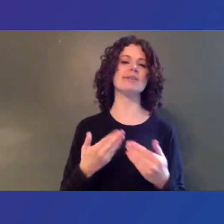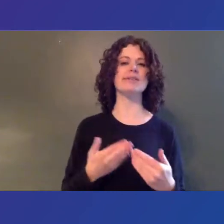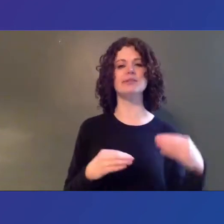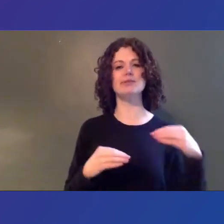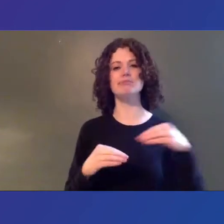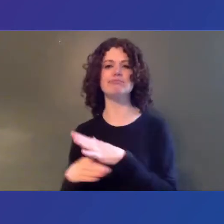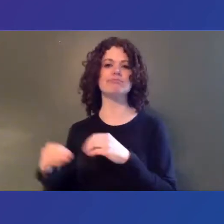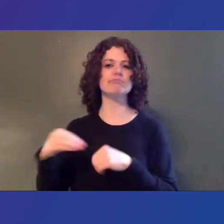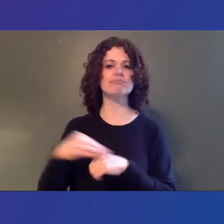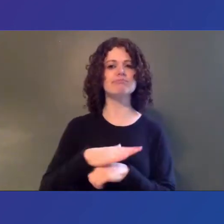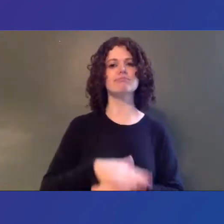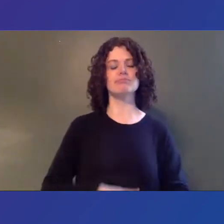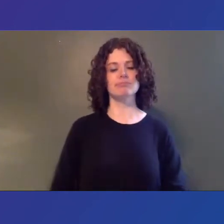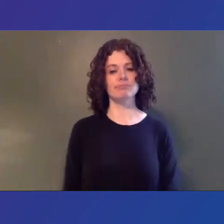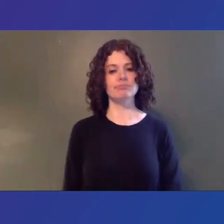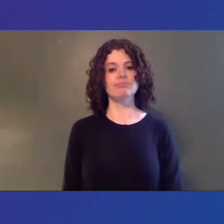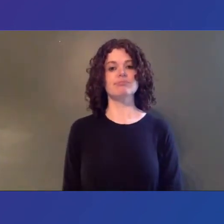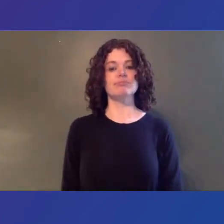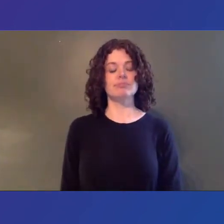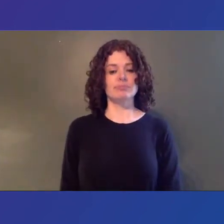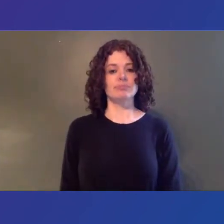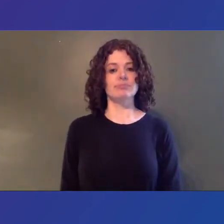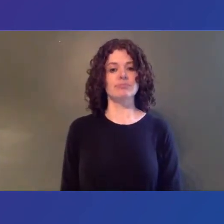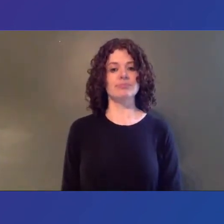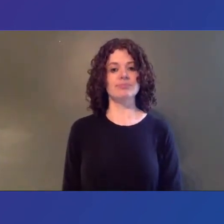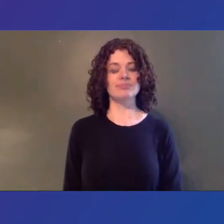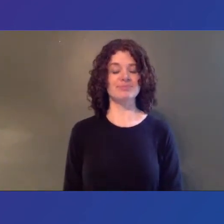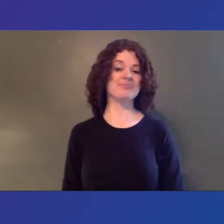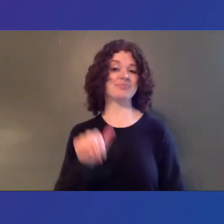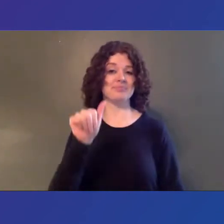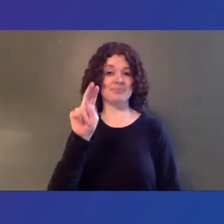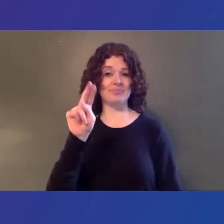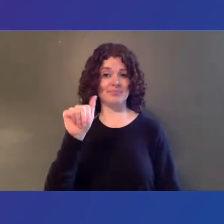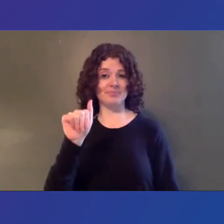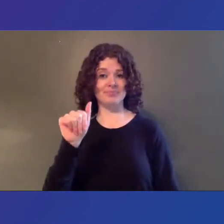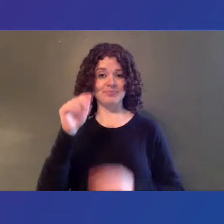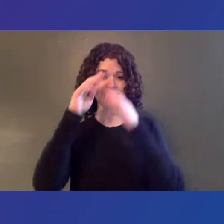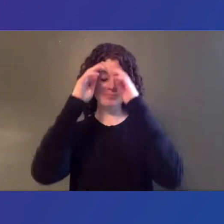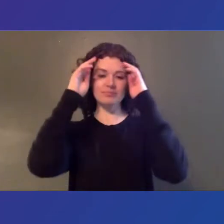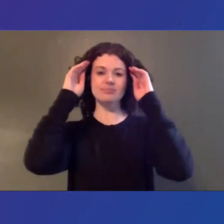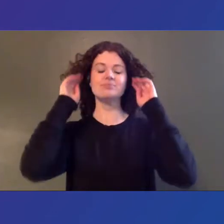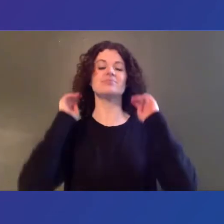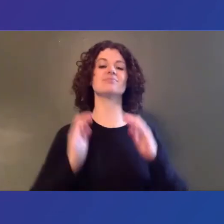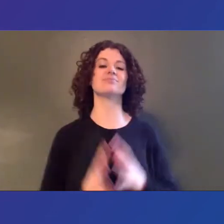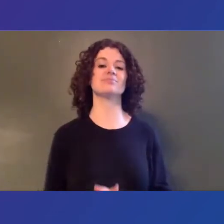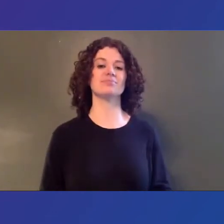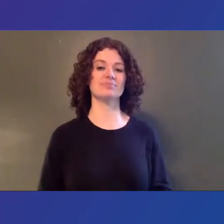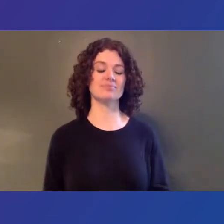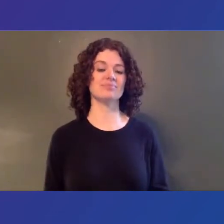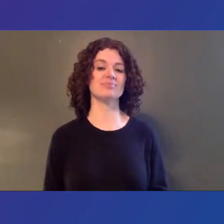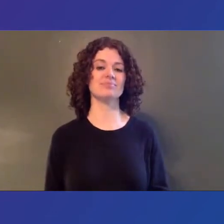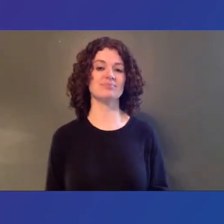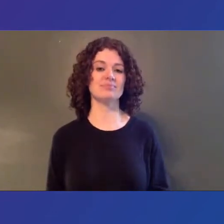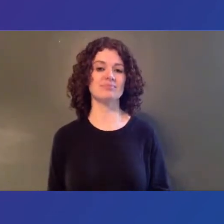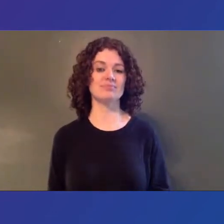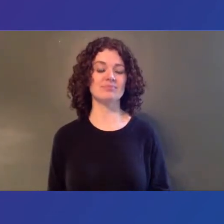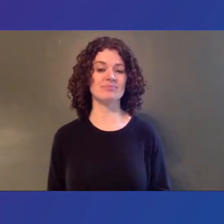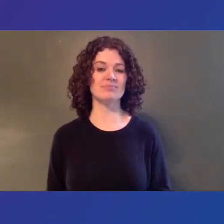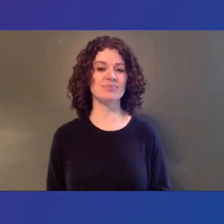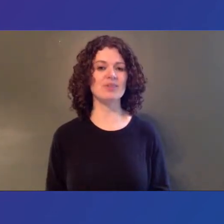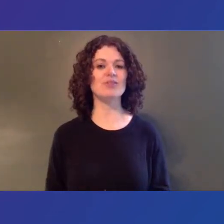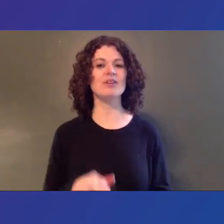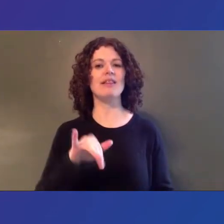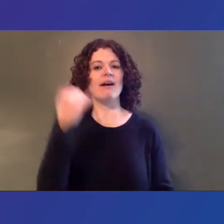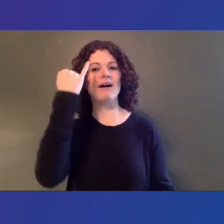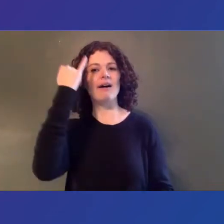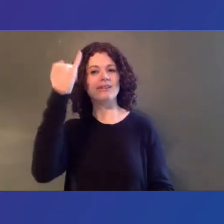you. This is Anna. I was thinking about like a short answer to that would be like self-discipline. Like